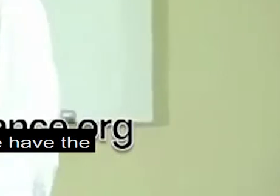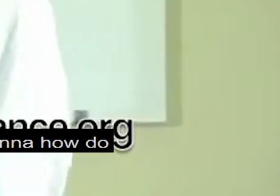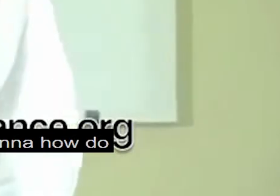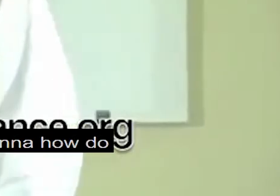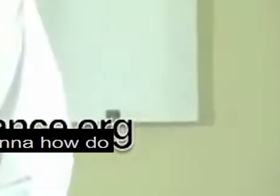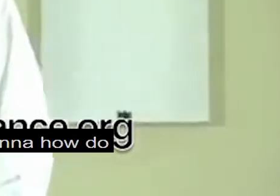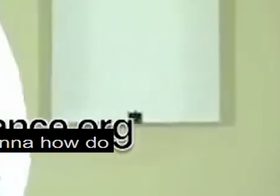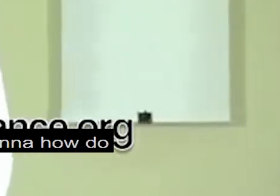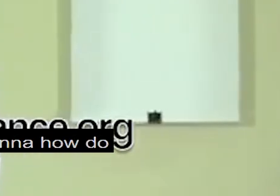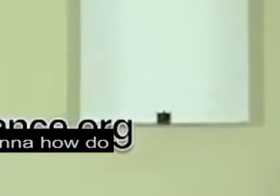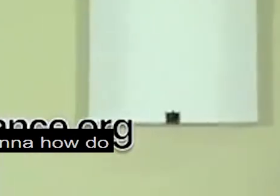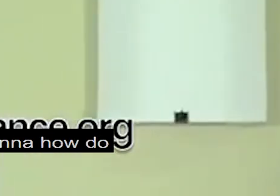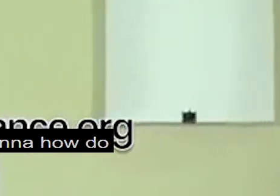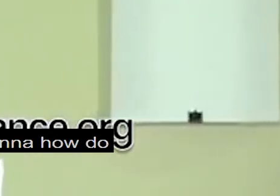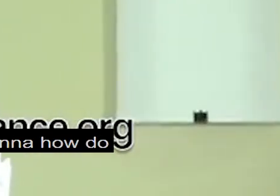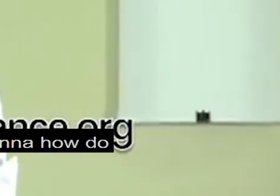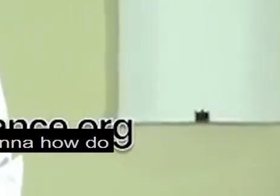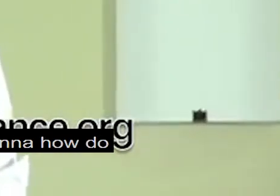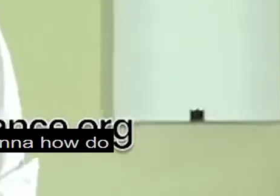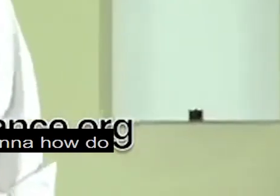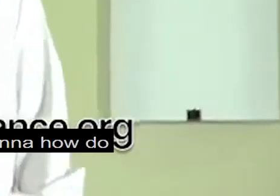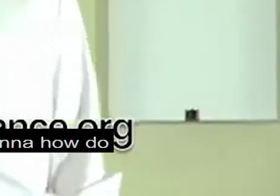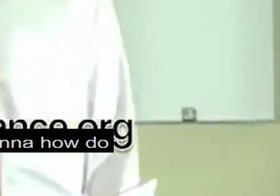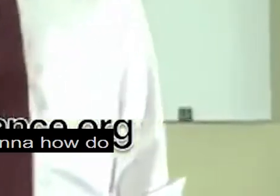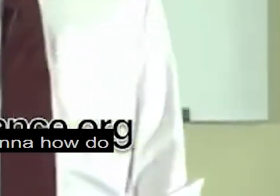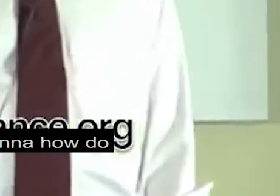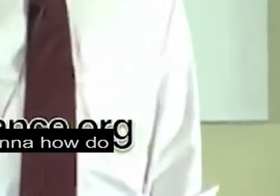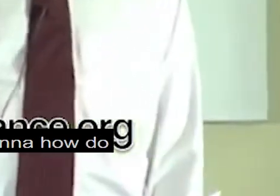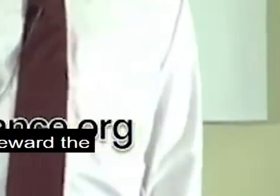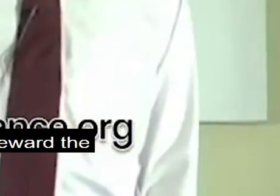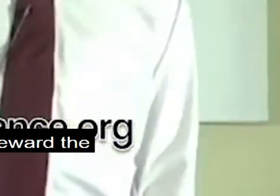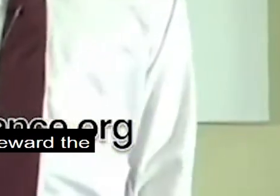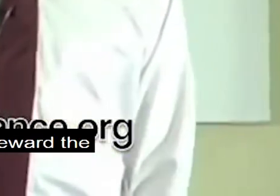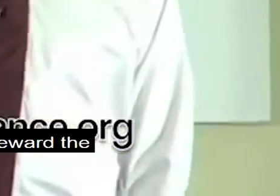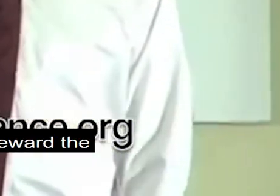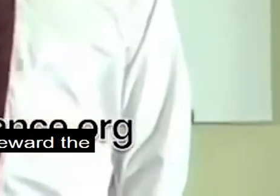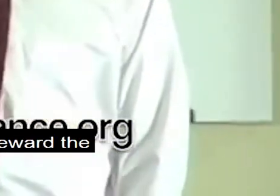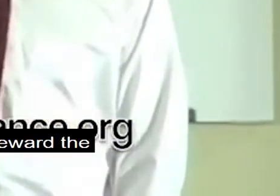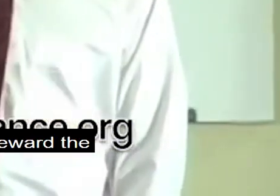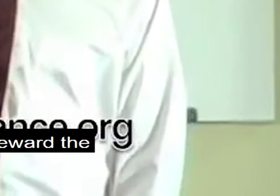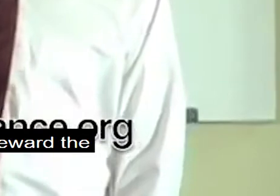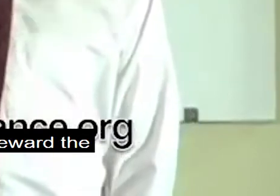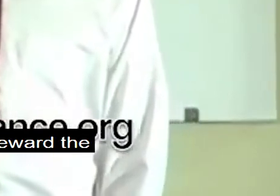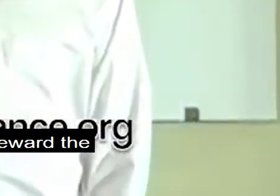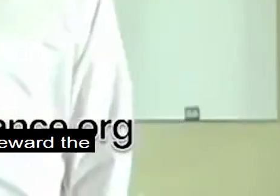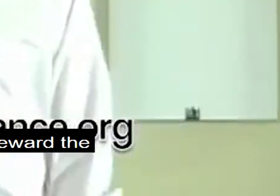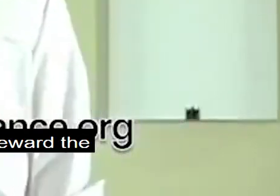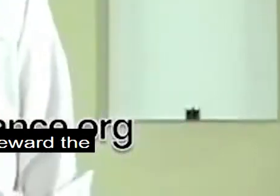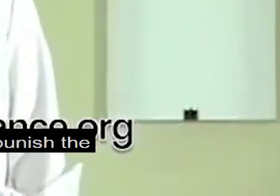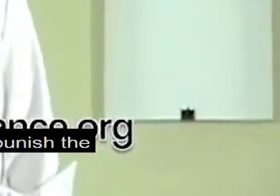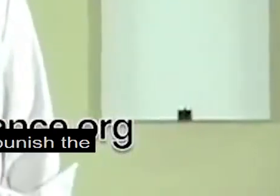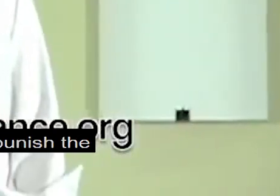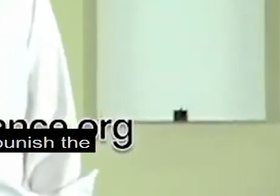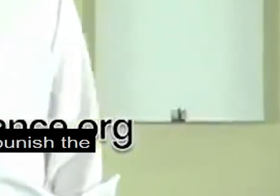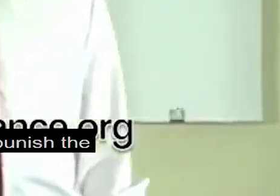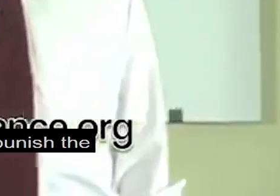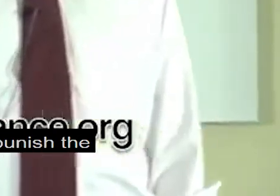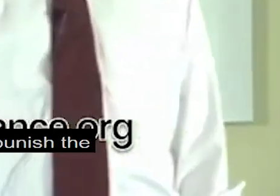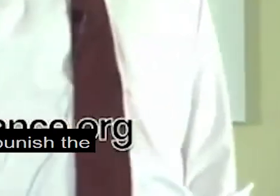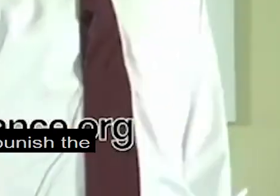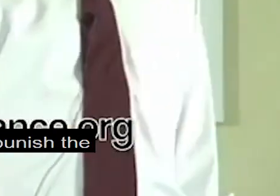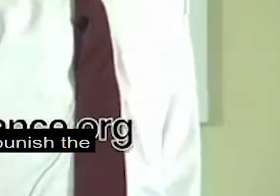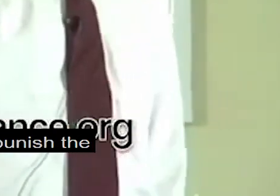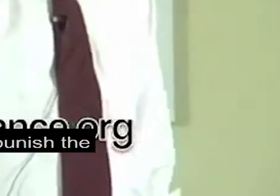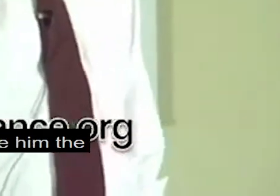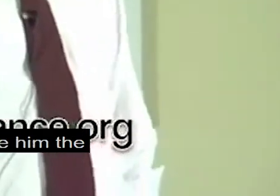And we have the technology for making kids wanna. How do you make a kid wanna? You reward the behaviors you